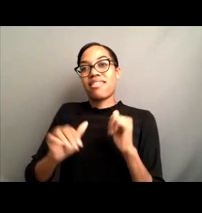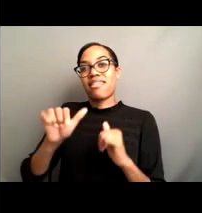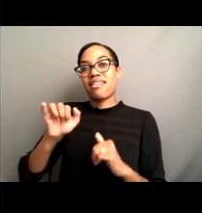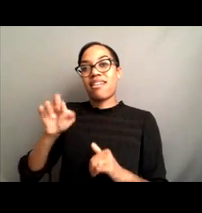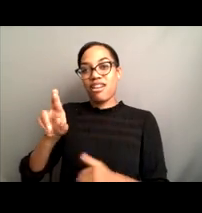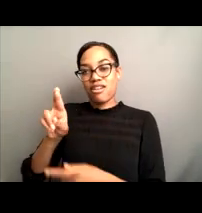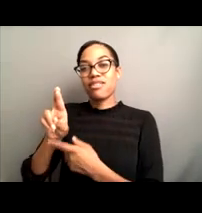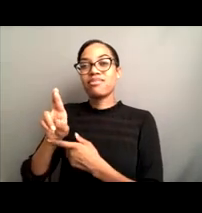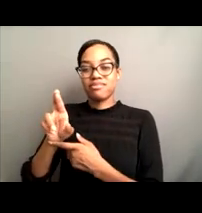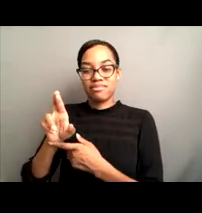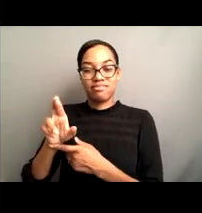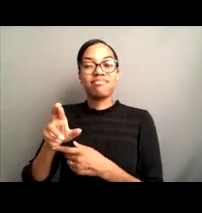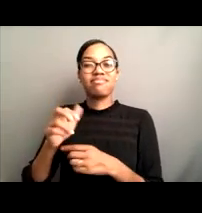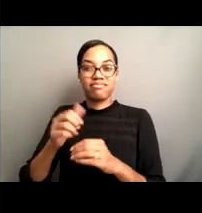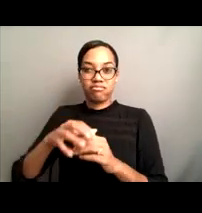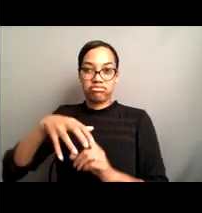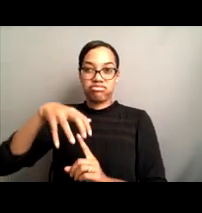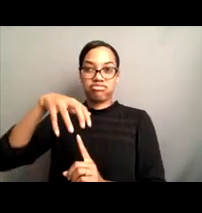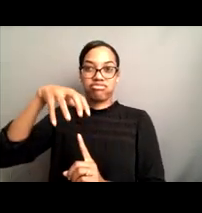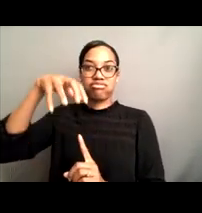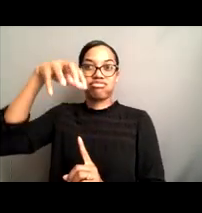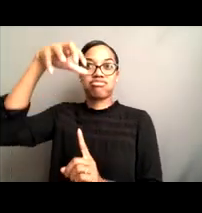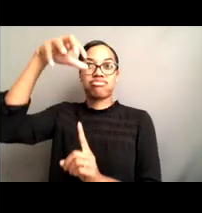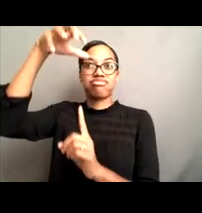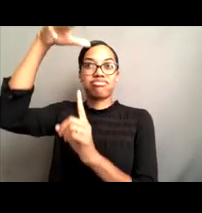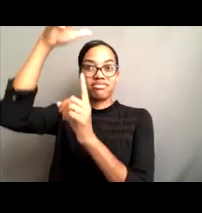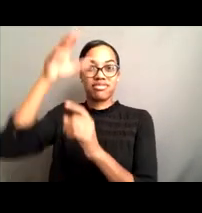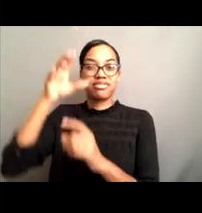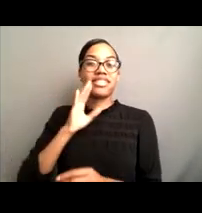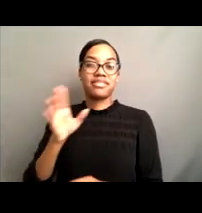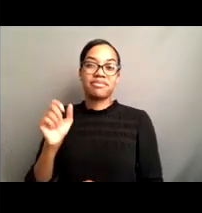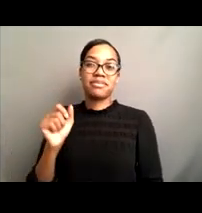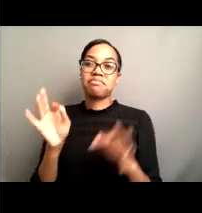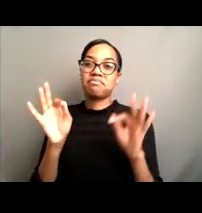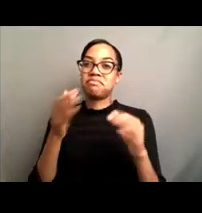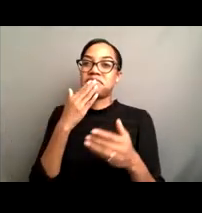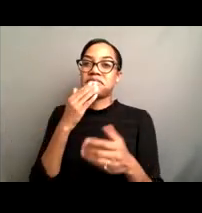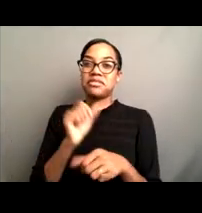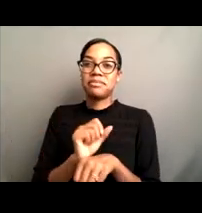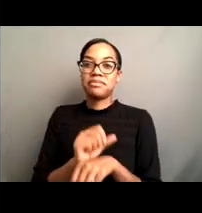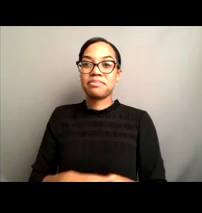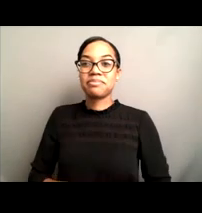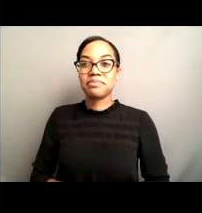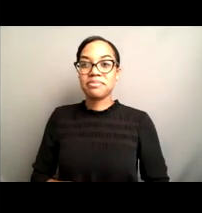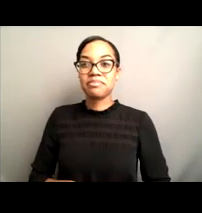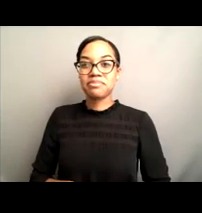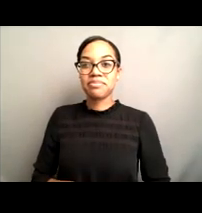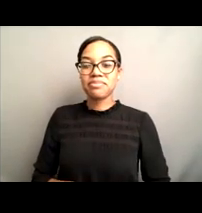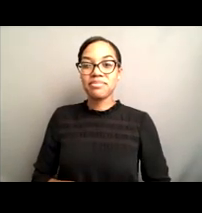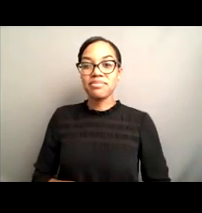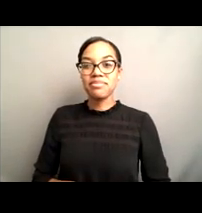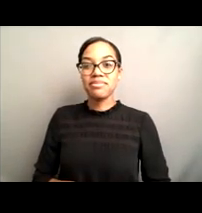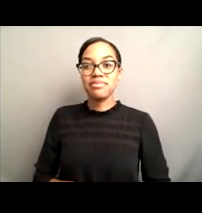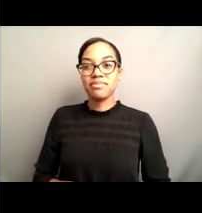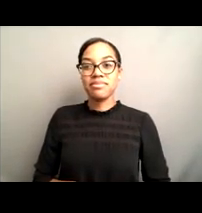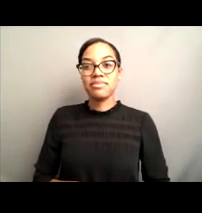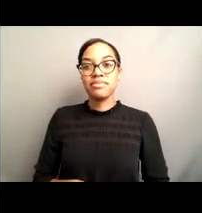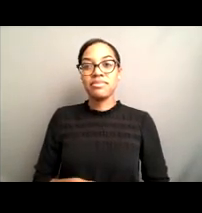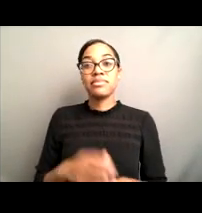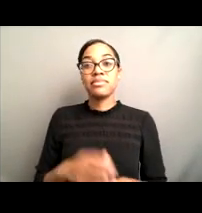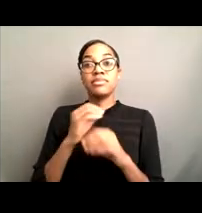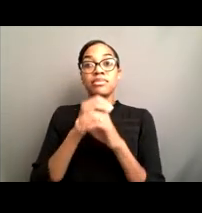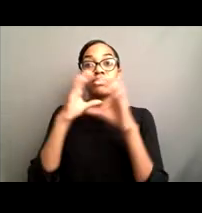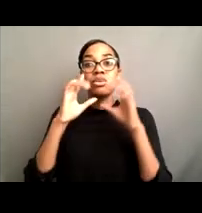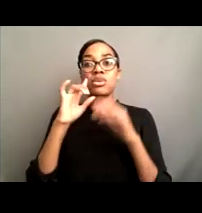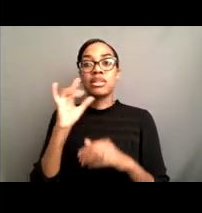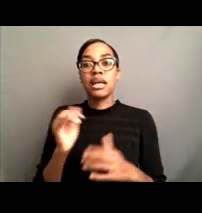great guesses. You guys know exactly what's going on with these weather balloons. So these are the parts of it. These are the pieces that make up